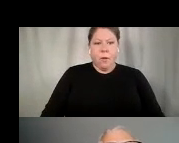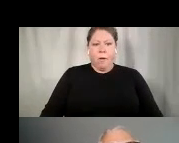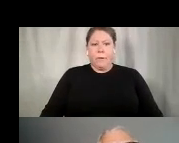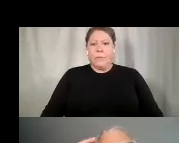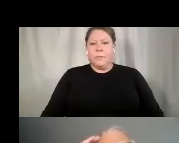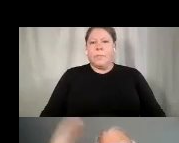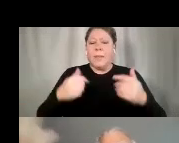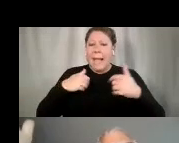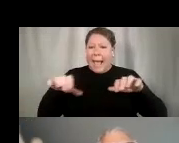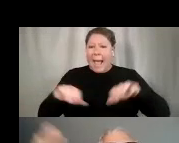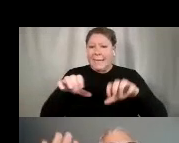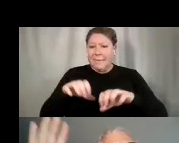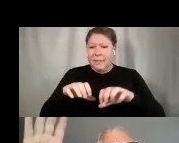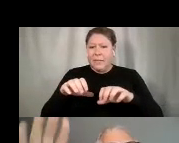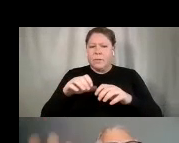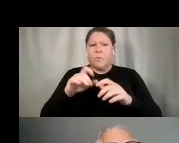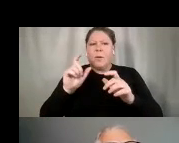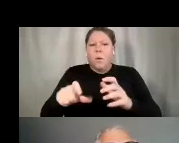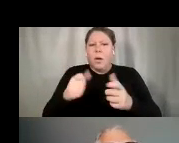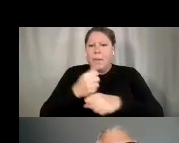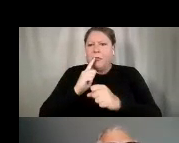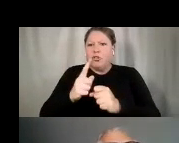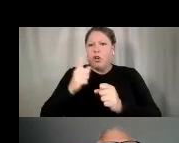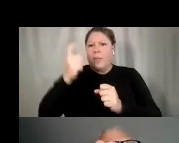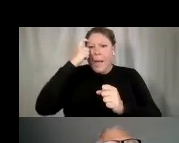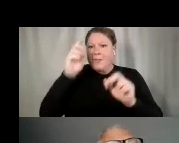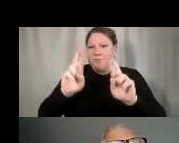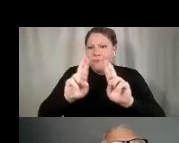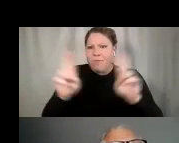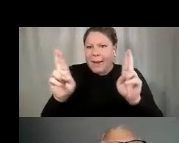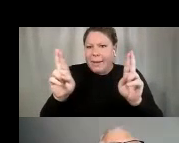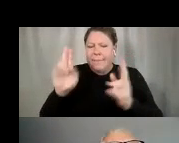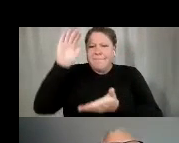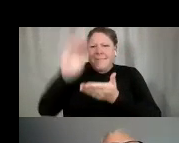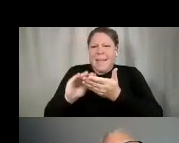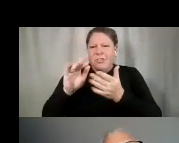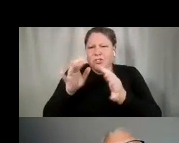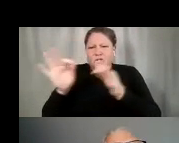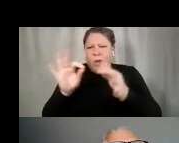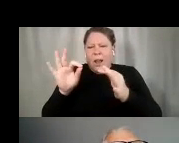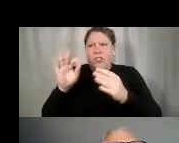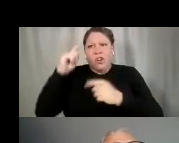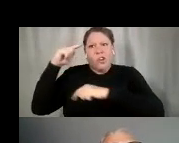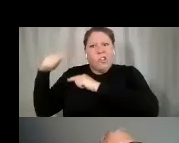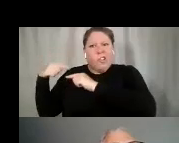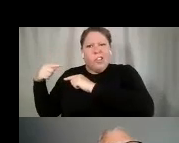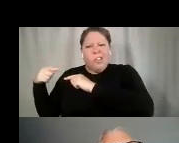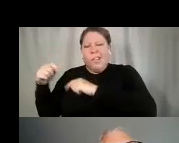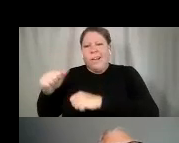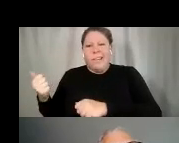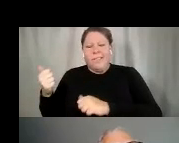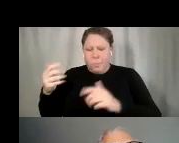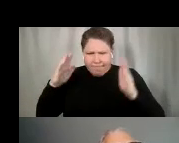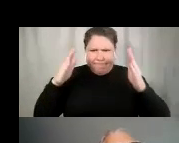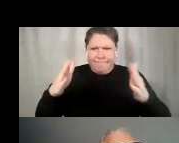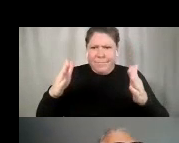the mind, how to get ready and reduce distractions, and then setting the stage of understanding the problem and being in a good